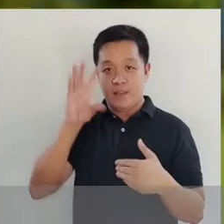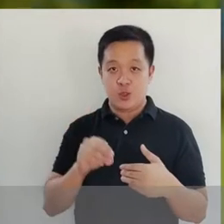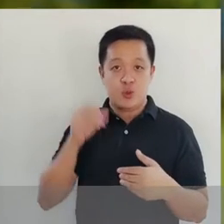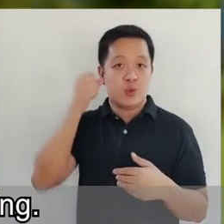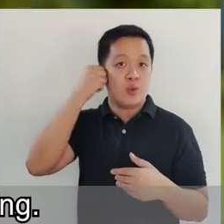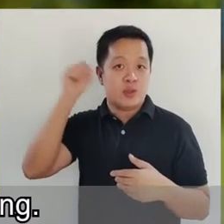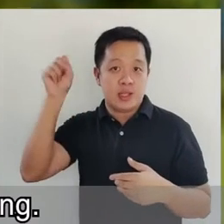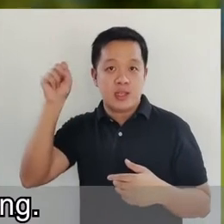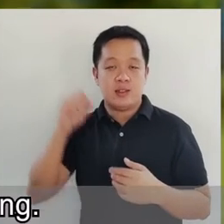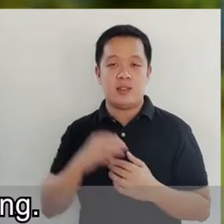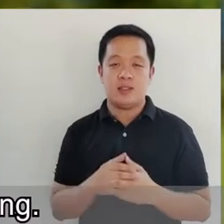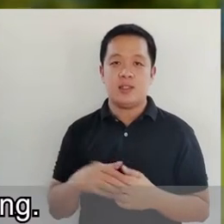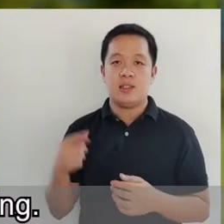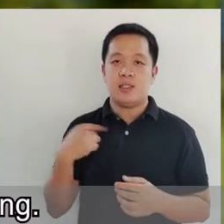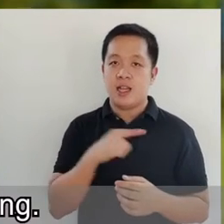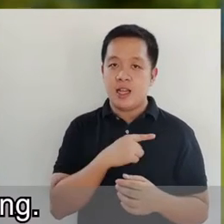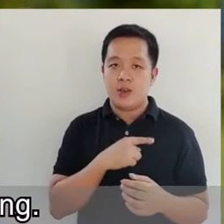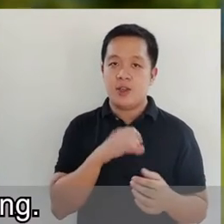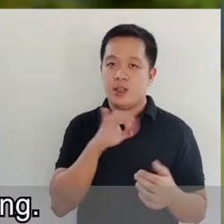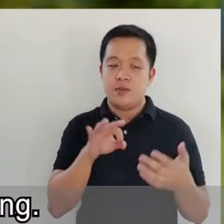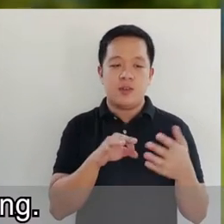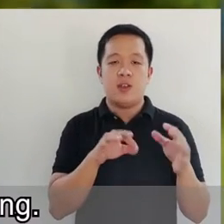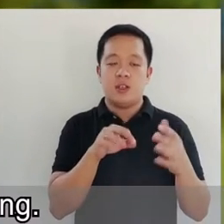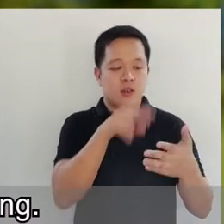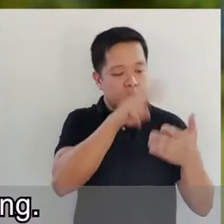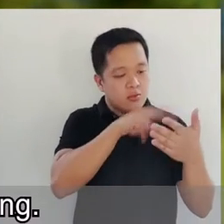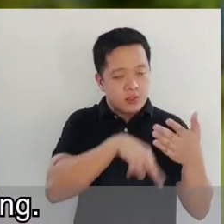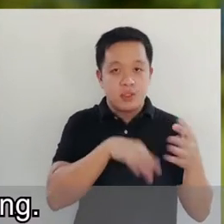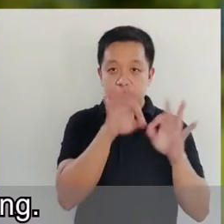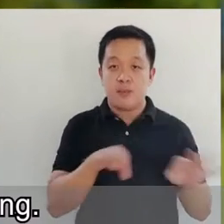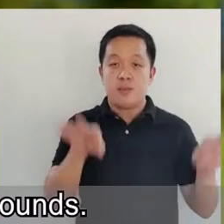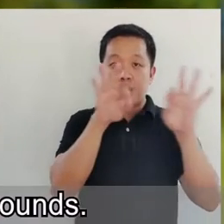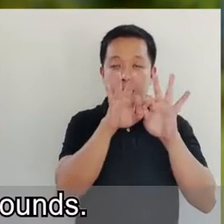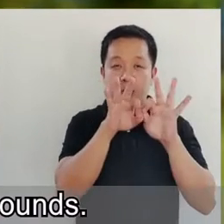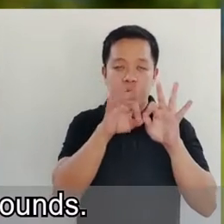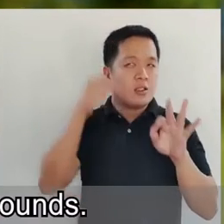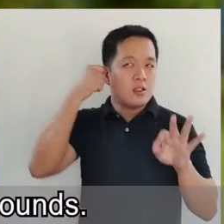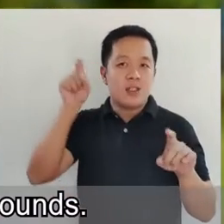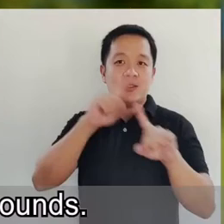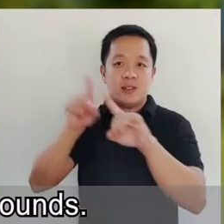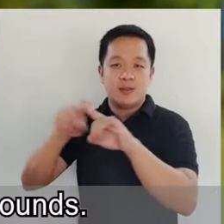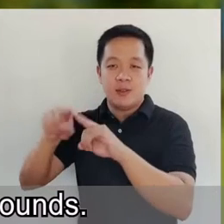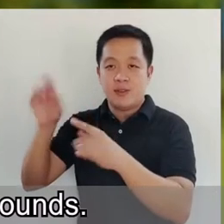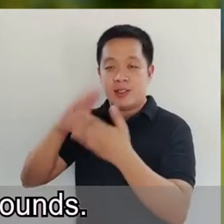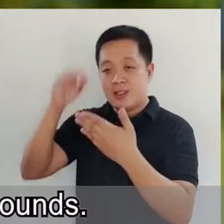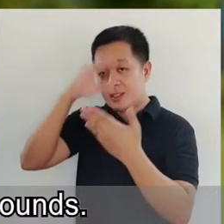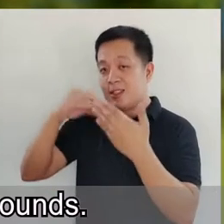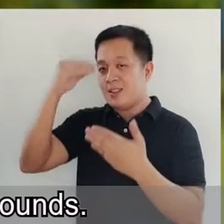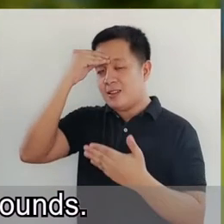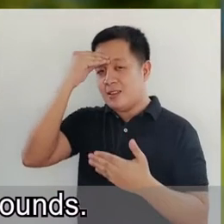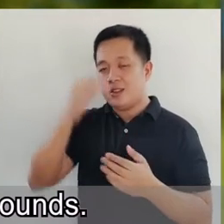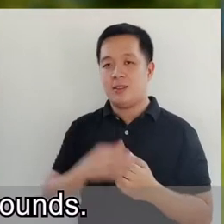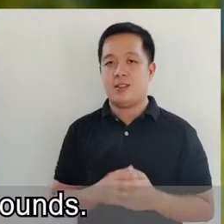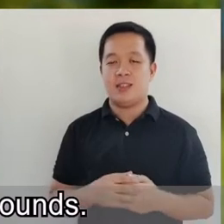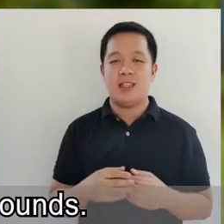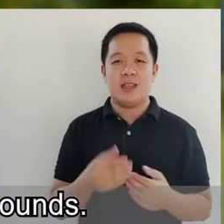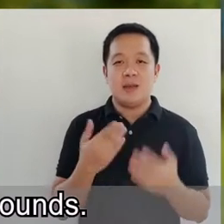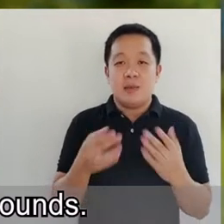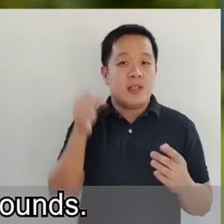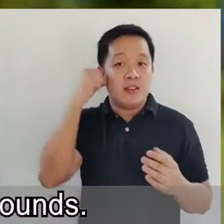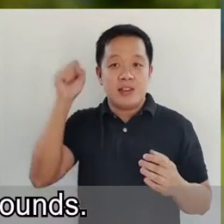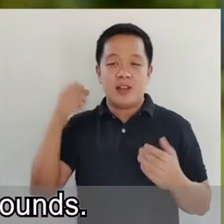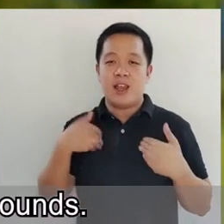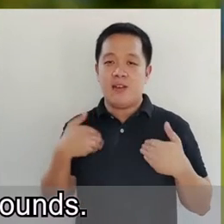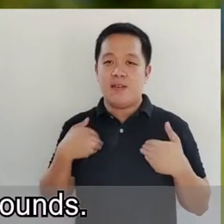sounds. Understanding various sounds is important in reading. Unique sounds may be formed by combining